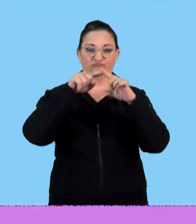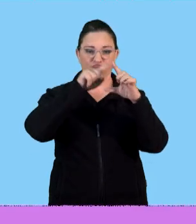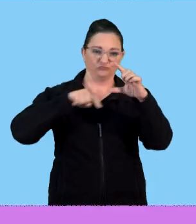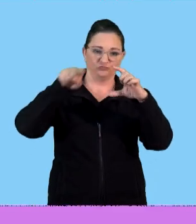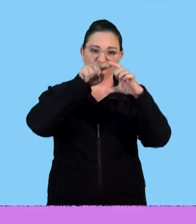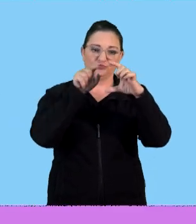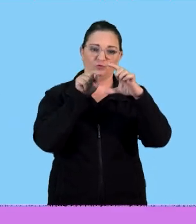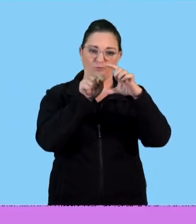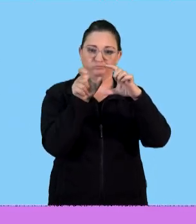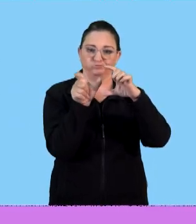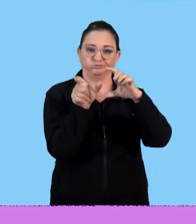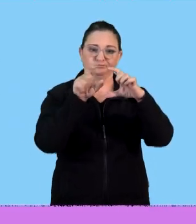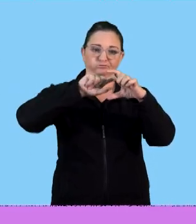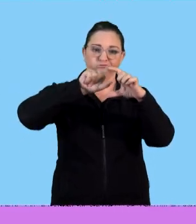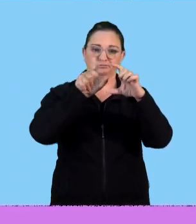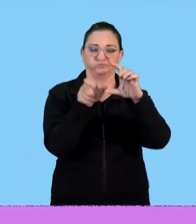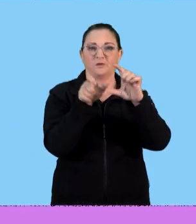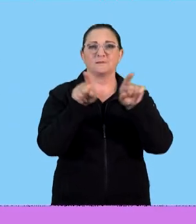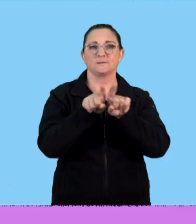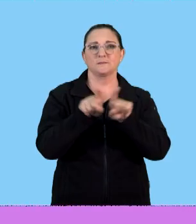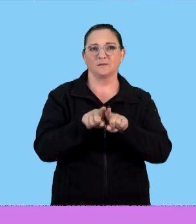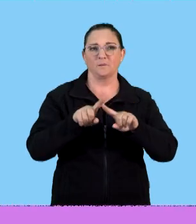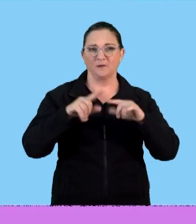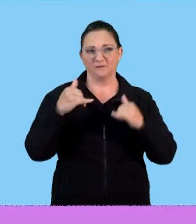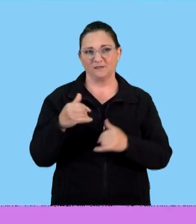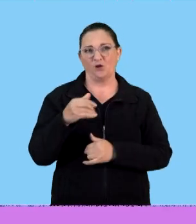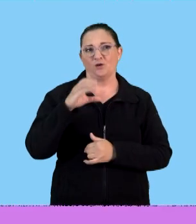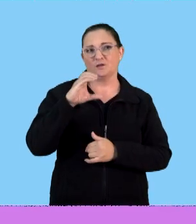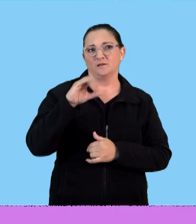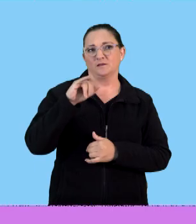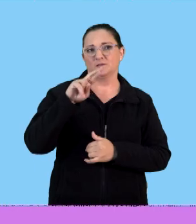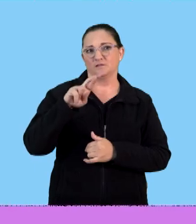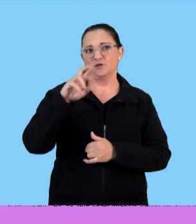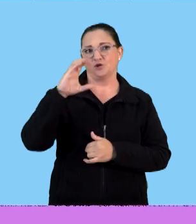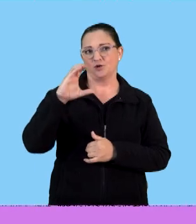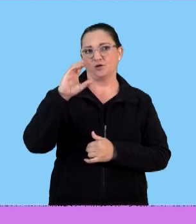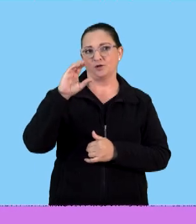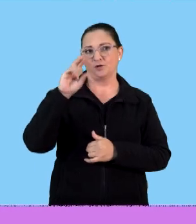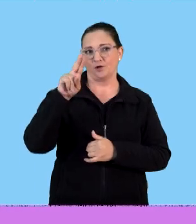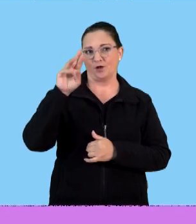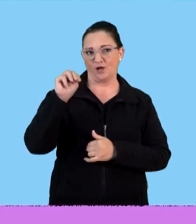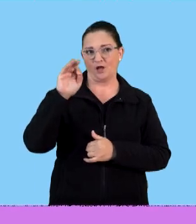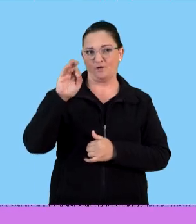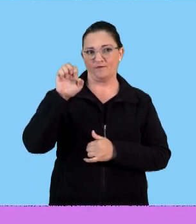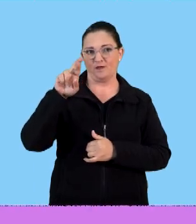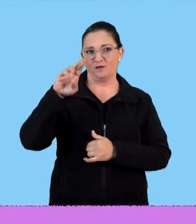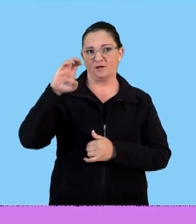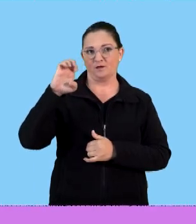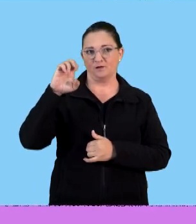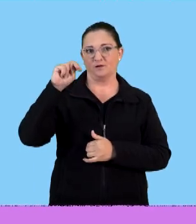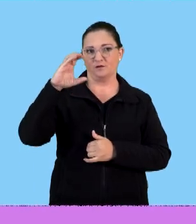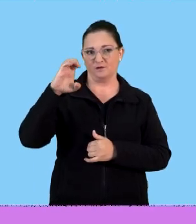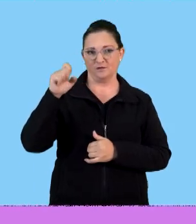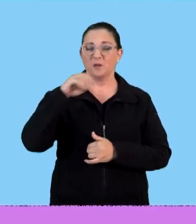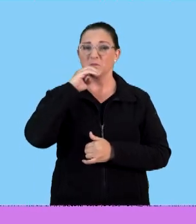on that circle, right? Okay, the circumference of the circle. So basically it's half your diameter. Then what else do we